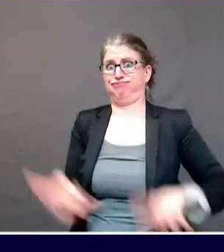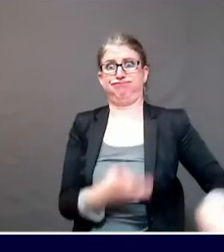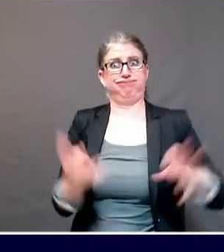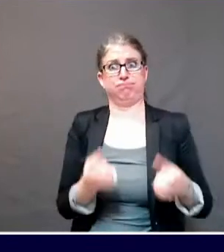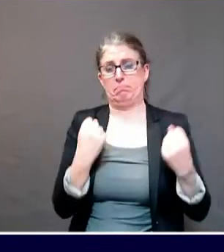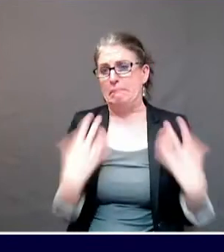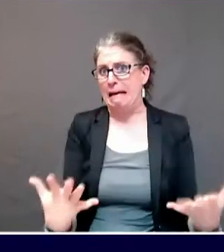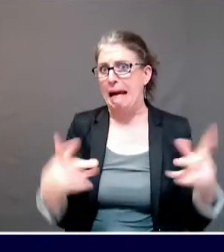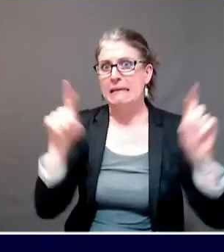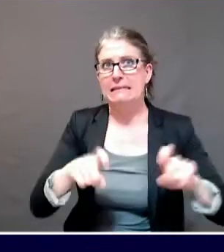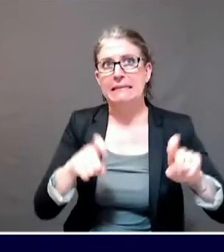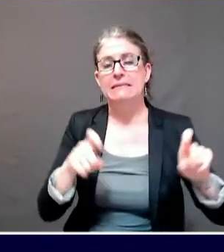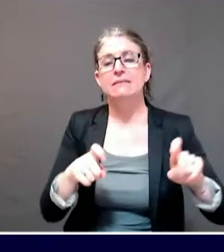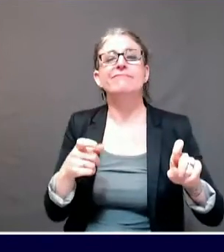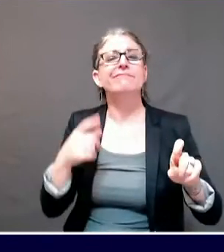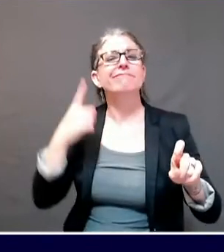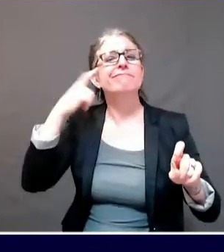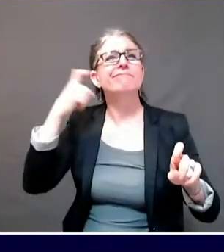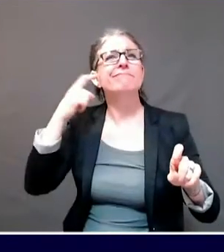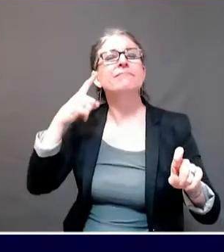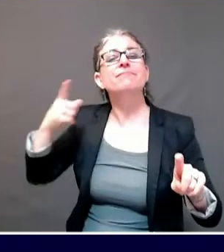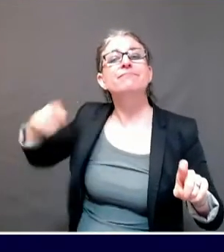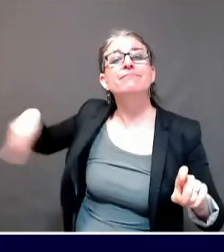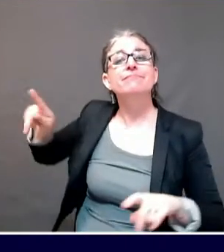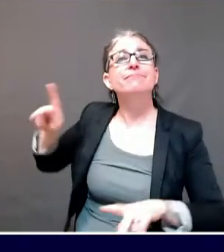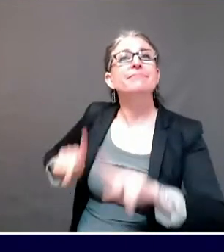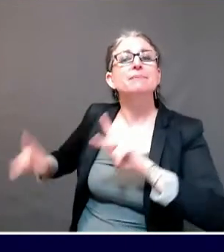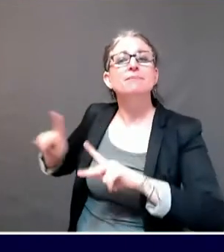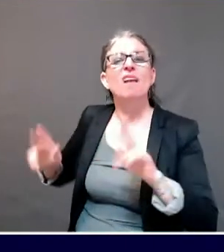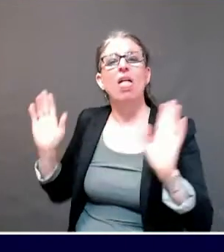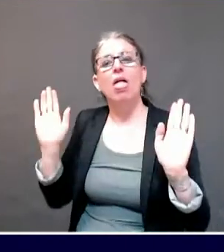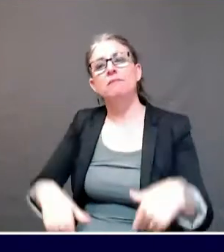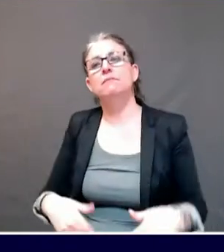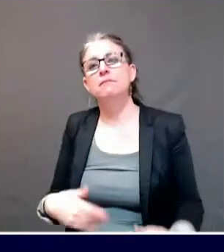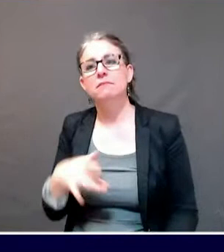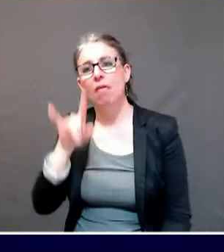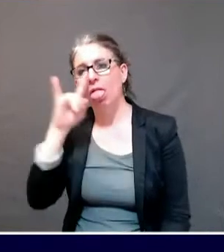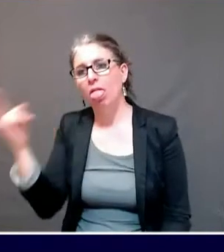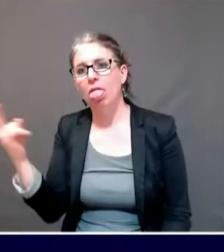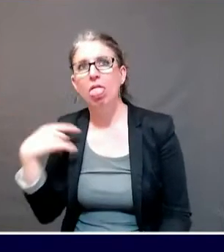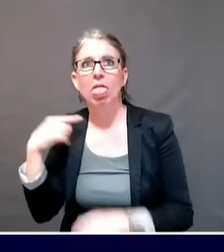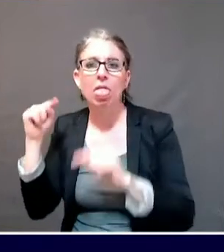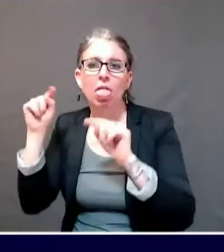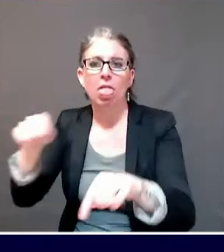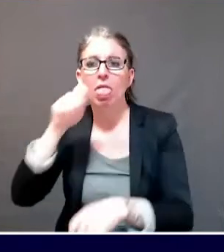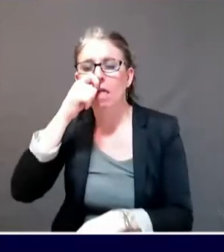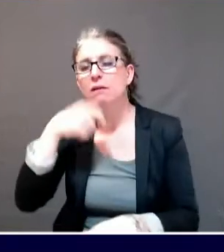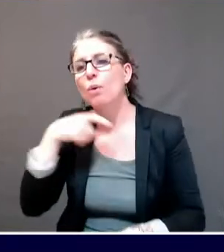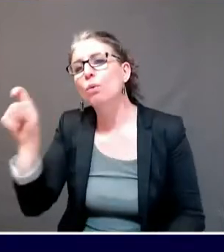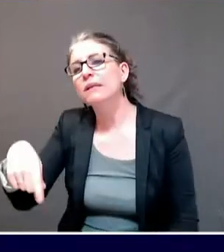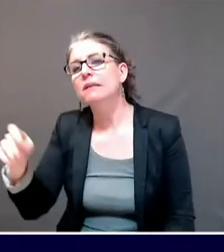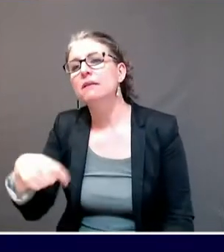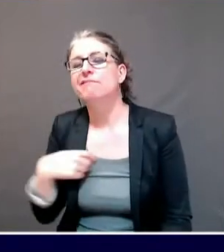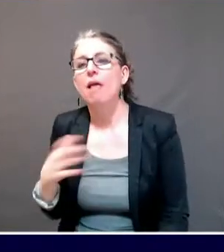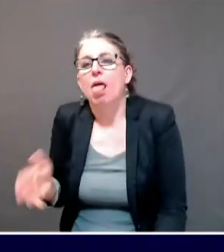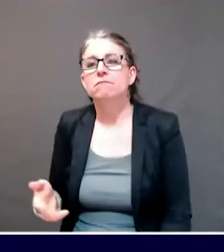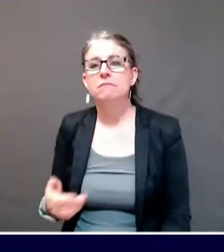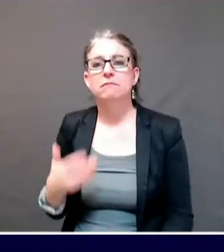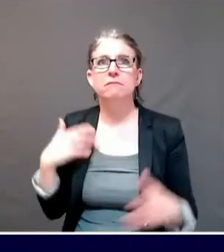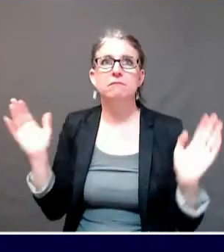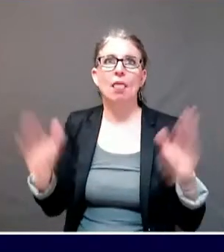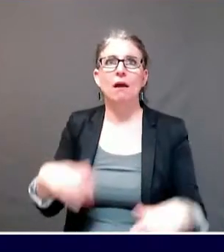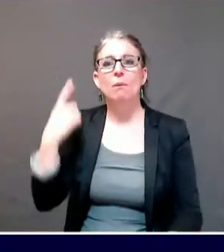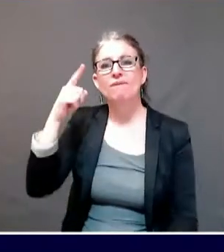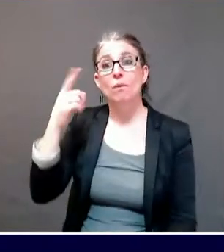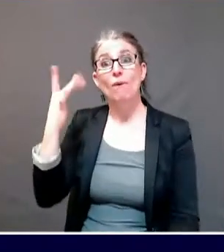One of which, of course, is the holidays. What may have been a top priority for folks who were feeling a little under the weather 2